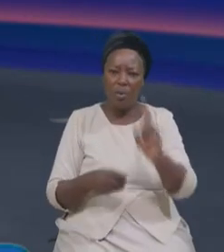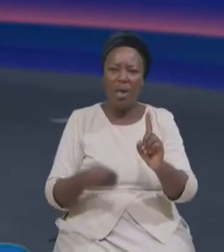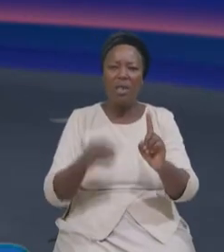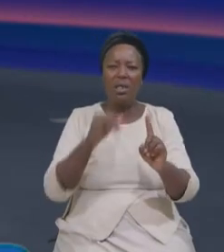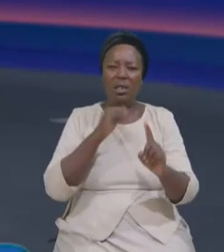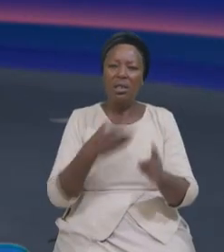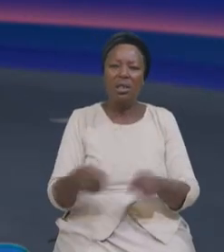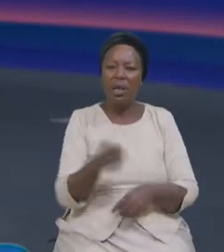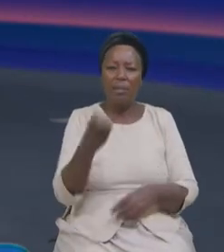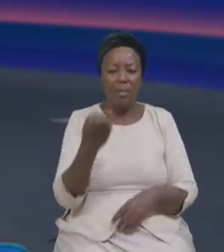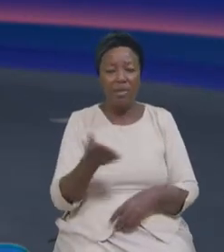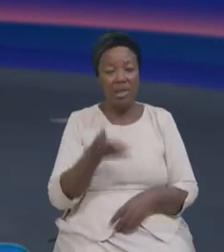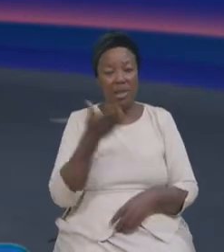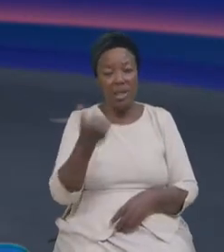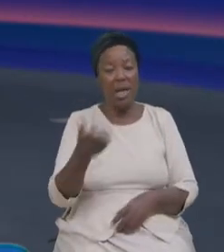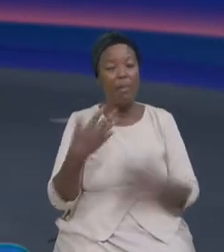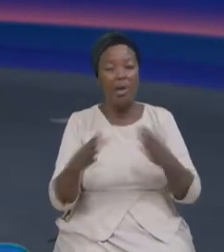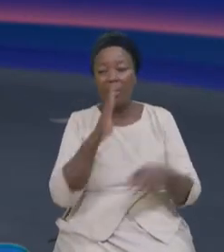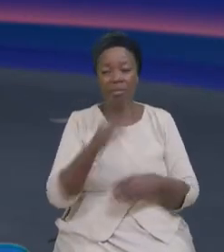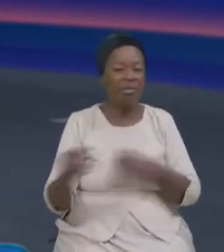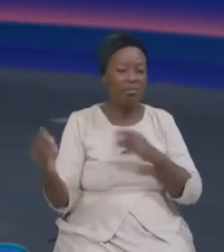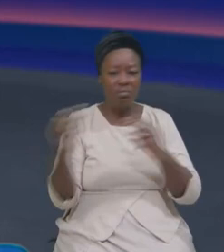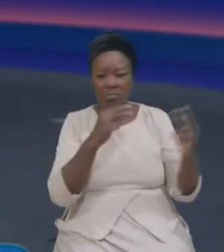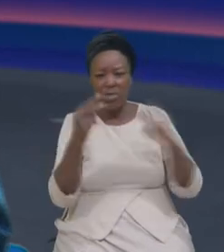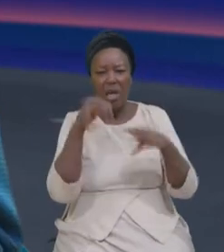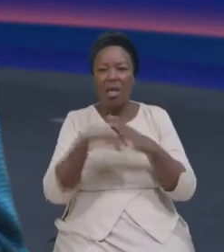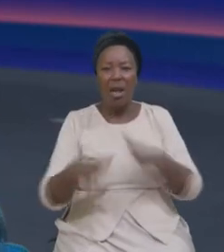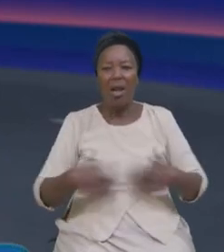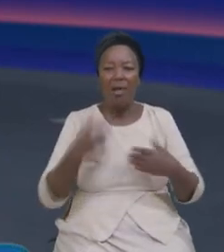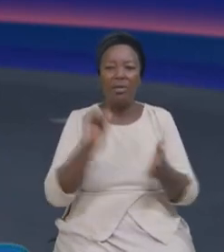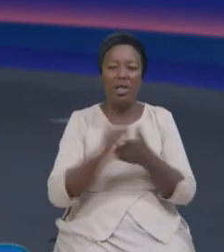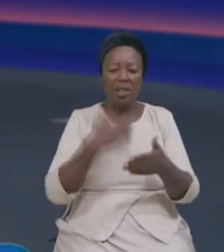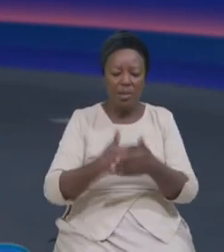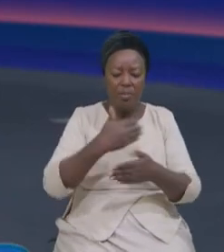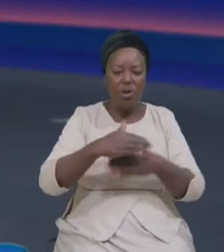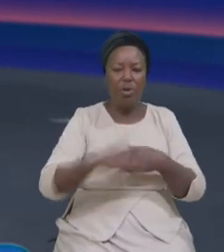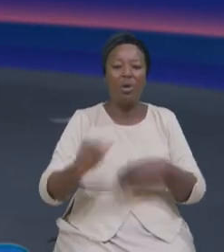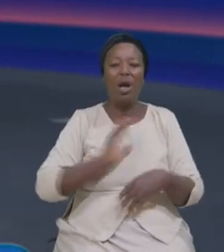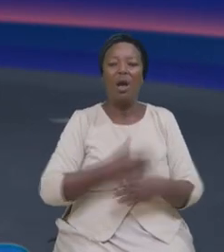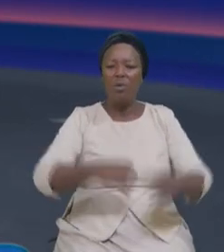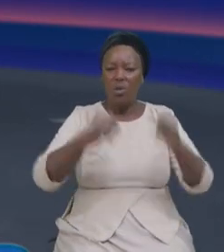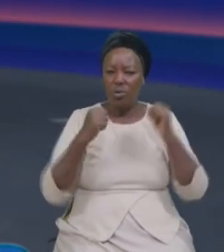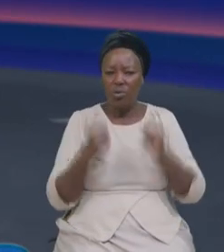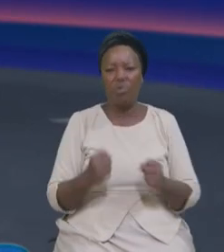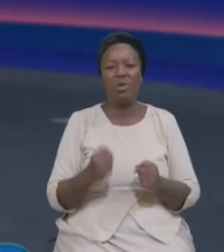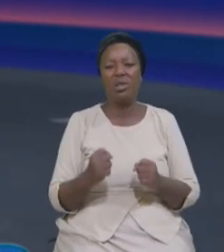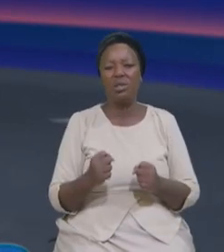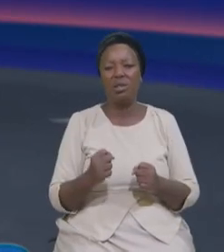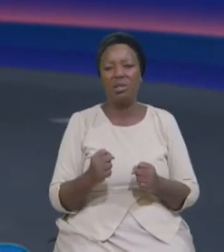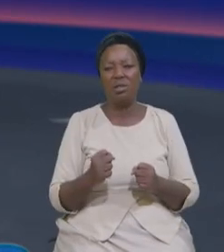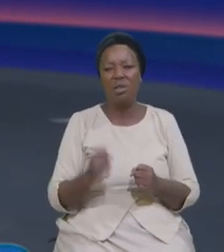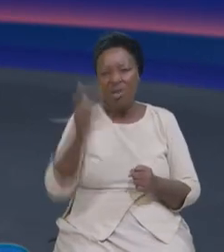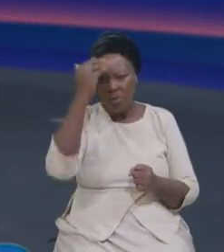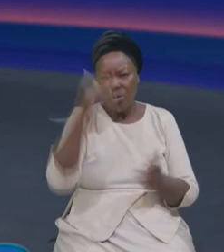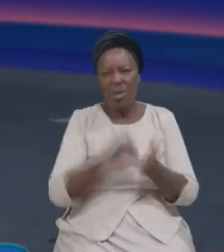might be battles in life beyond our capacity or strength. Problems in life, battles